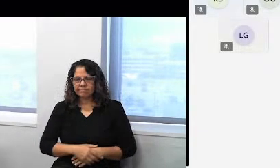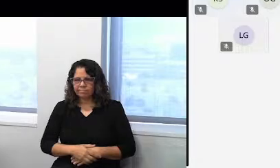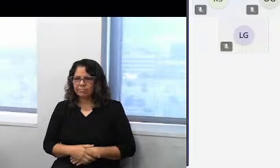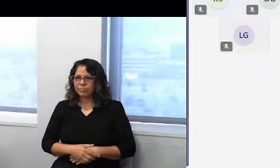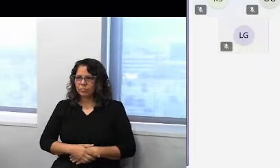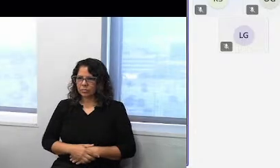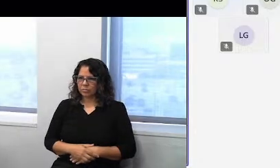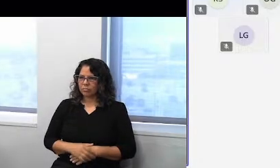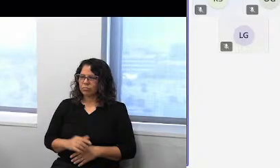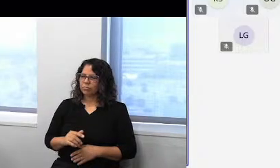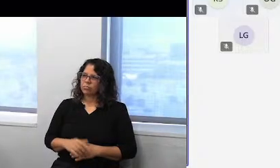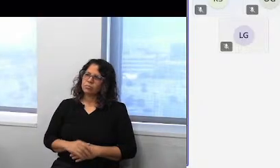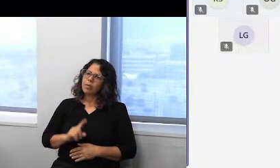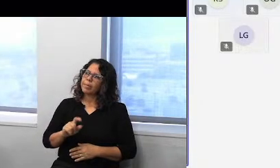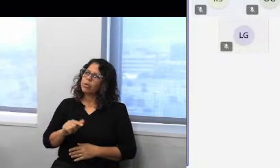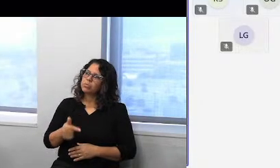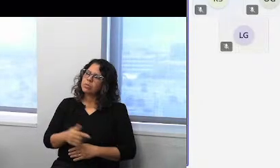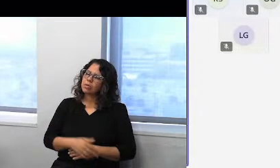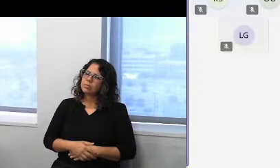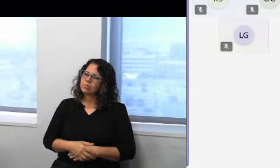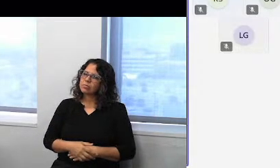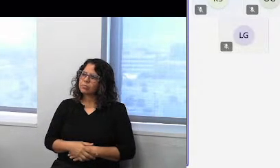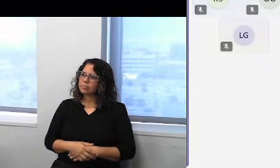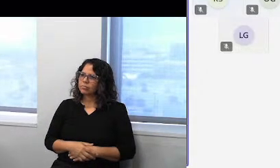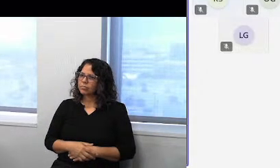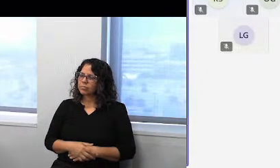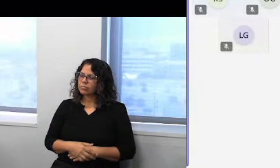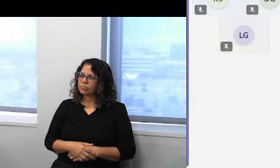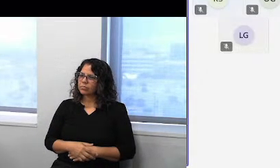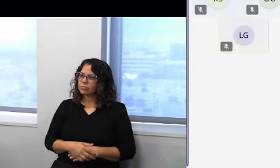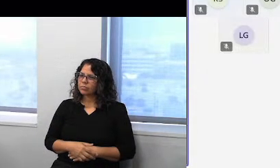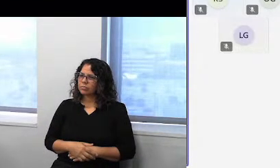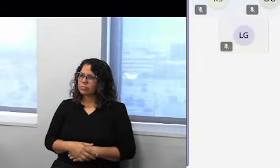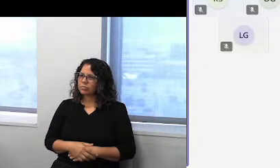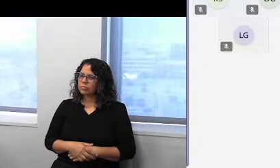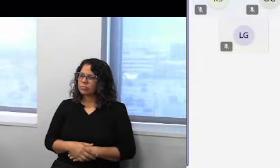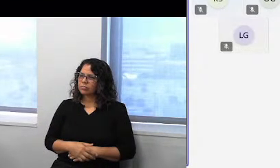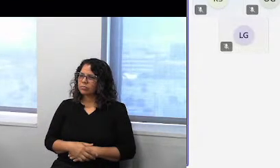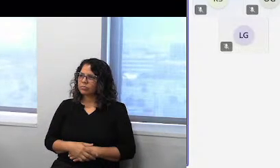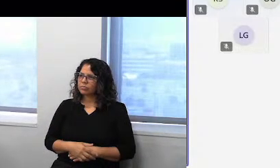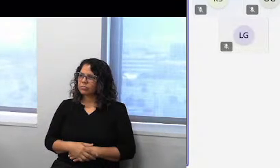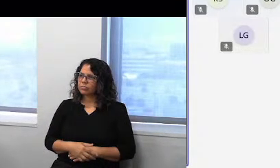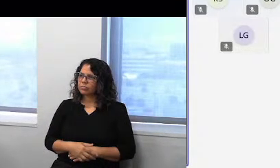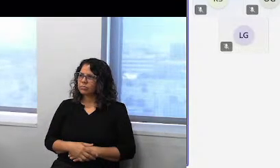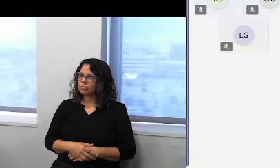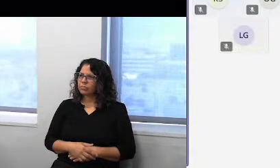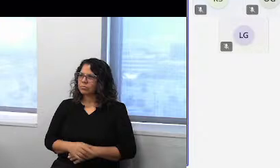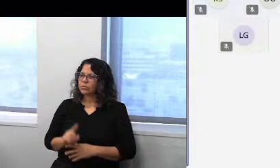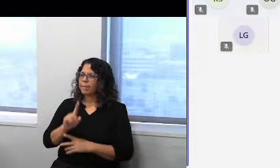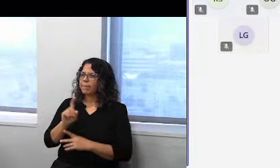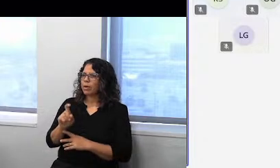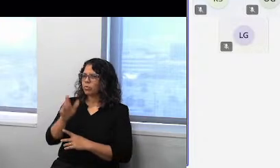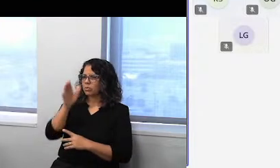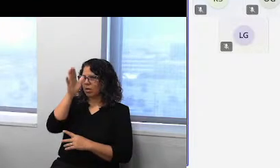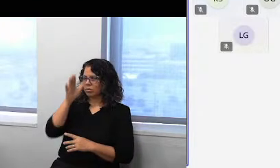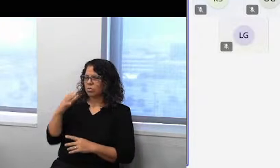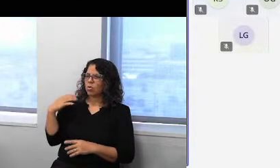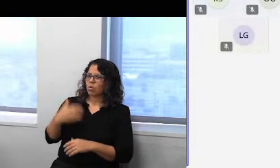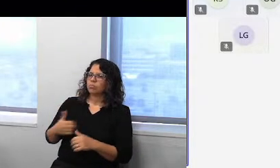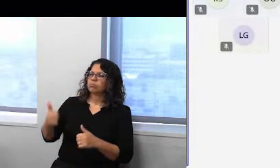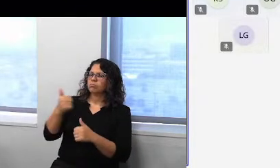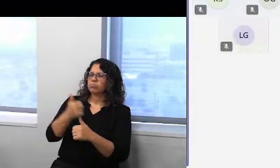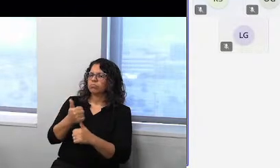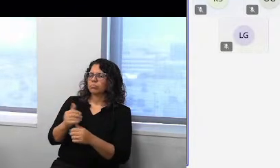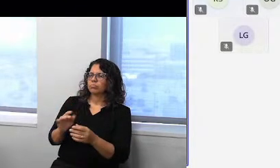Okay, so moving a little bit later in Mr. Shipman's questioning, do you recall discussing deployment of battery storage